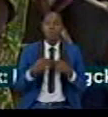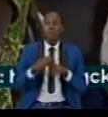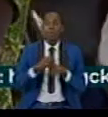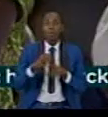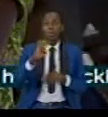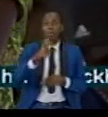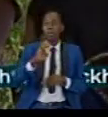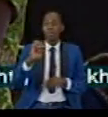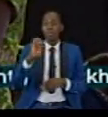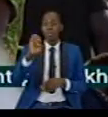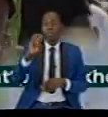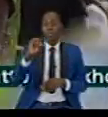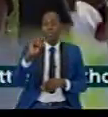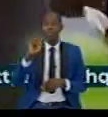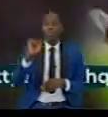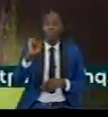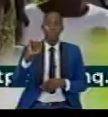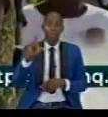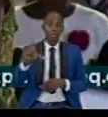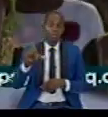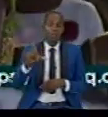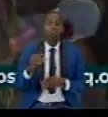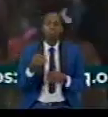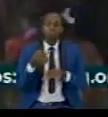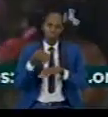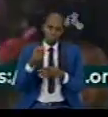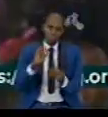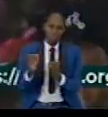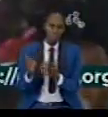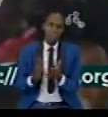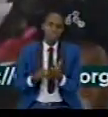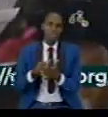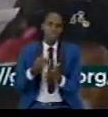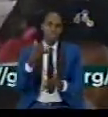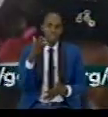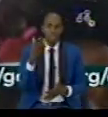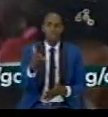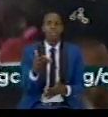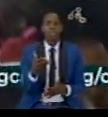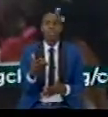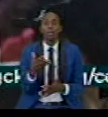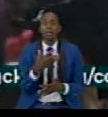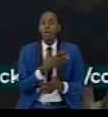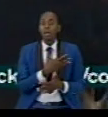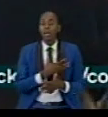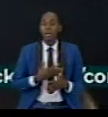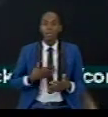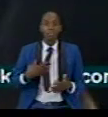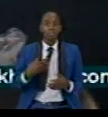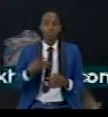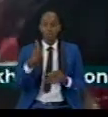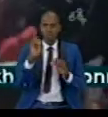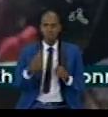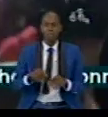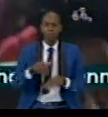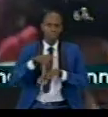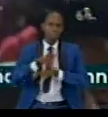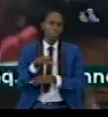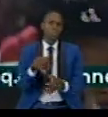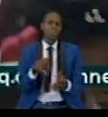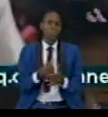if you are watching online and you just give your life to Christ after the apostles message this